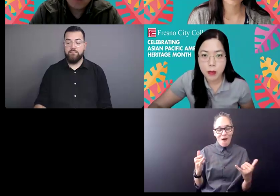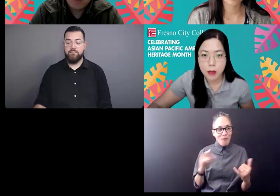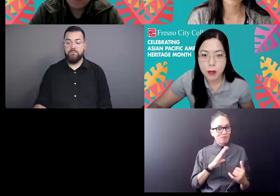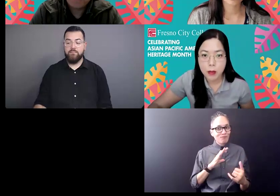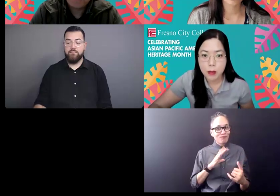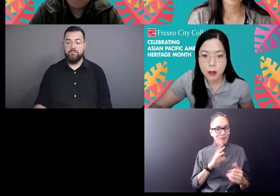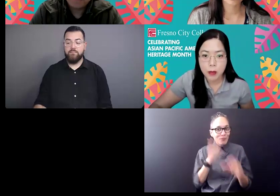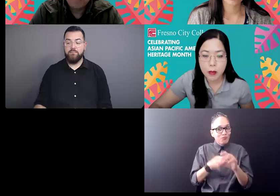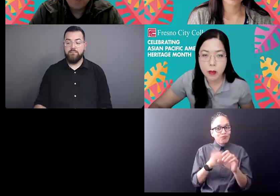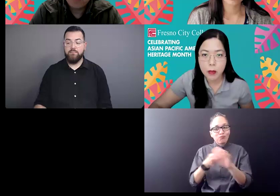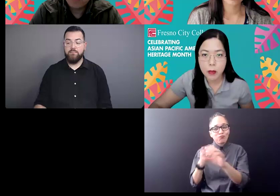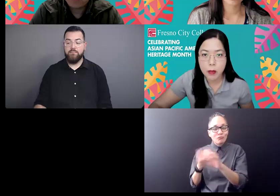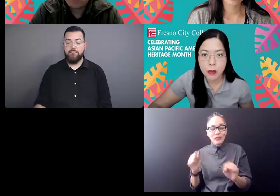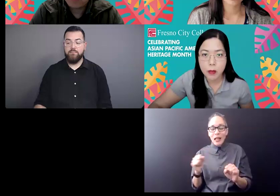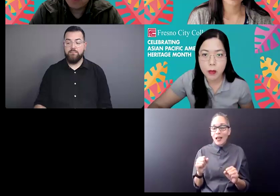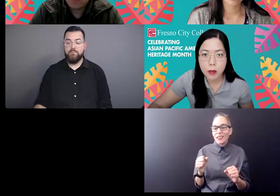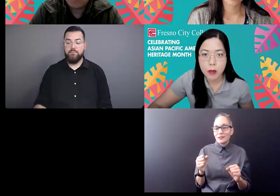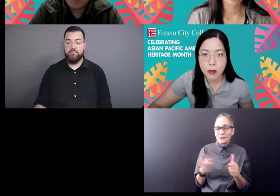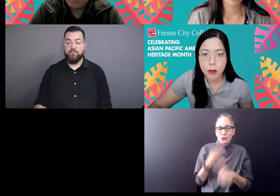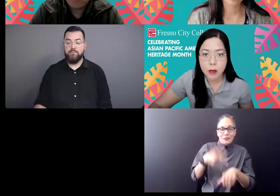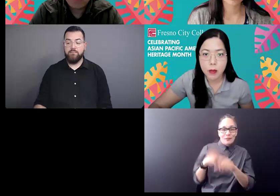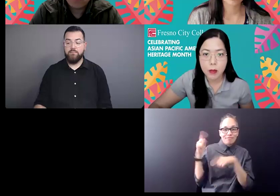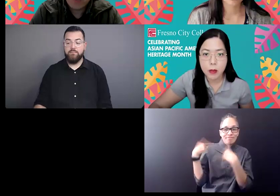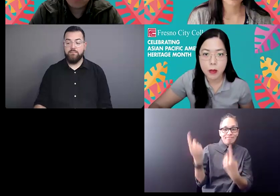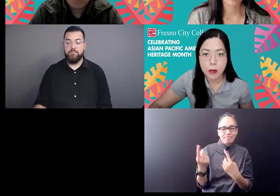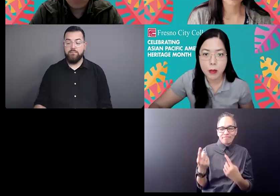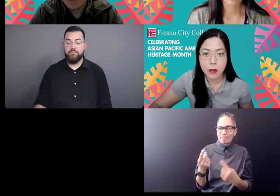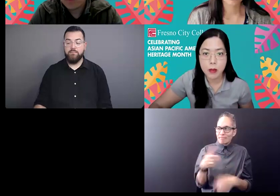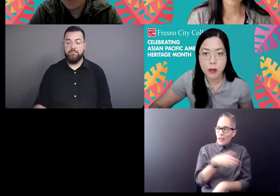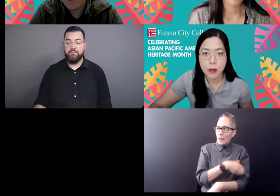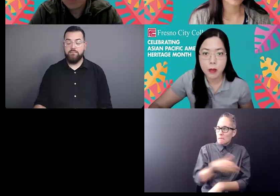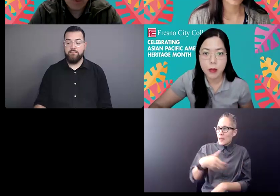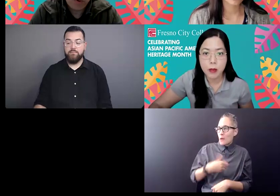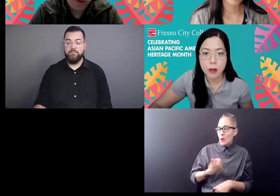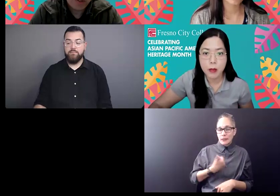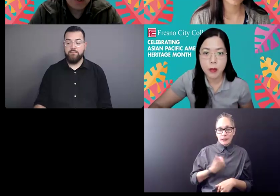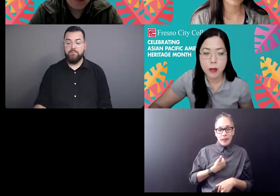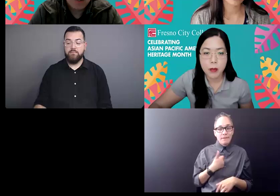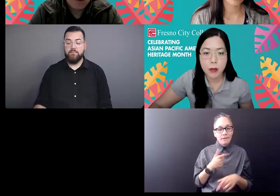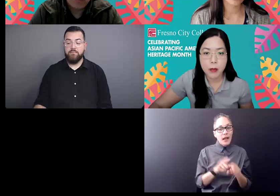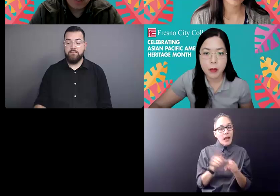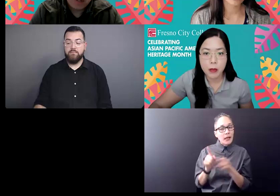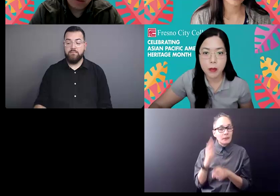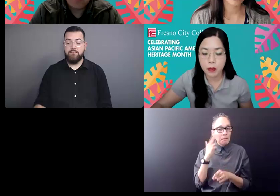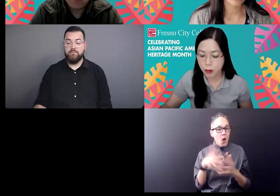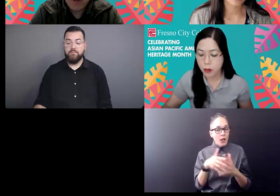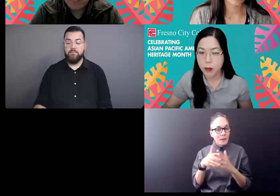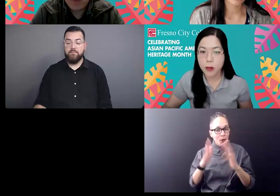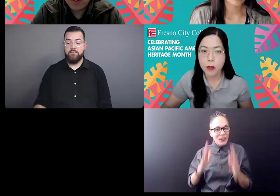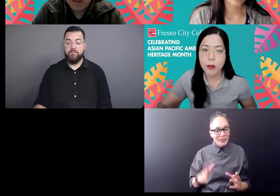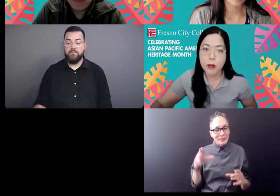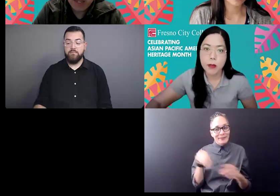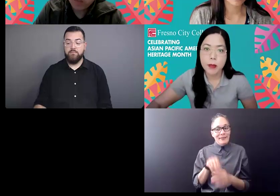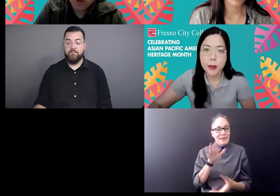faith and really just empowering myself as a person with as a career as a Hmong American within the field